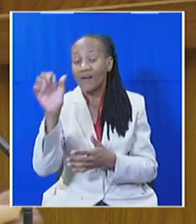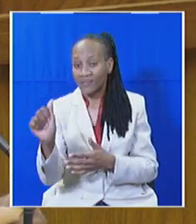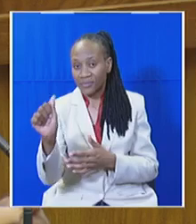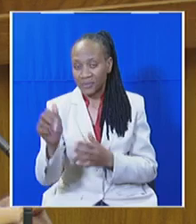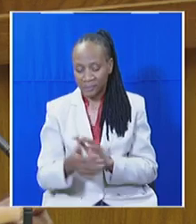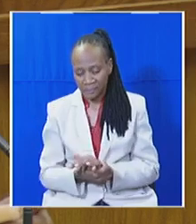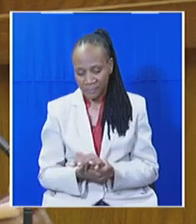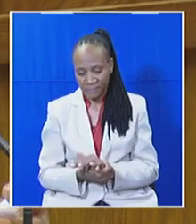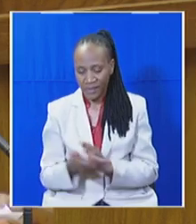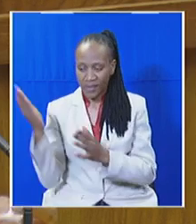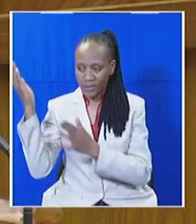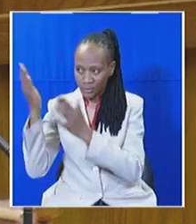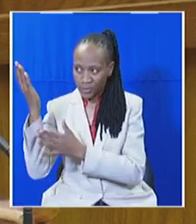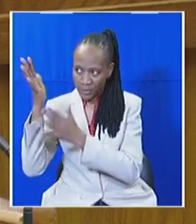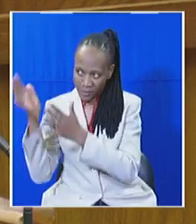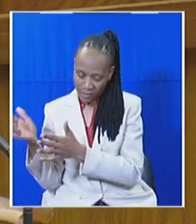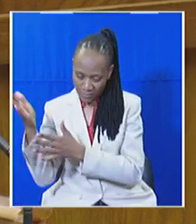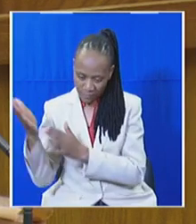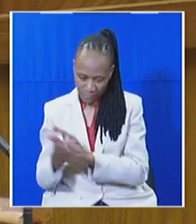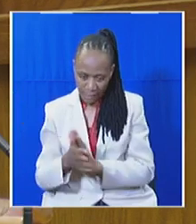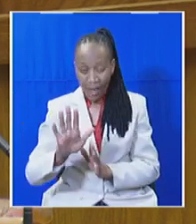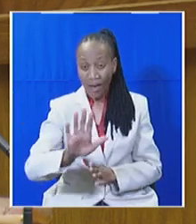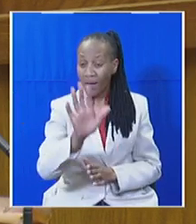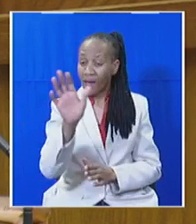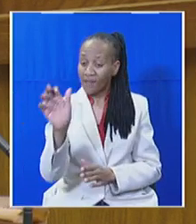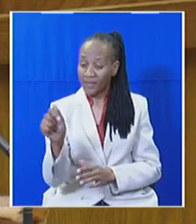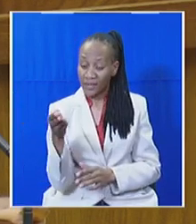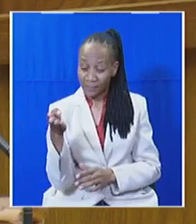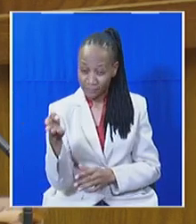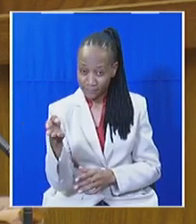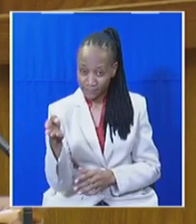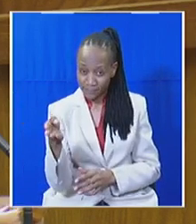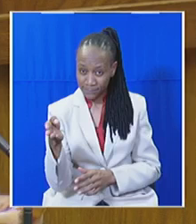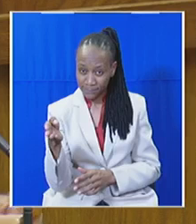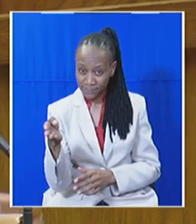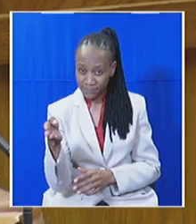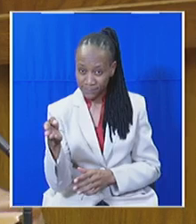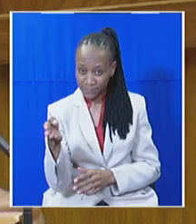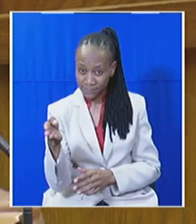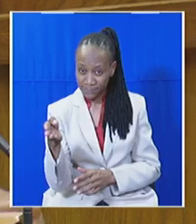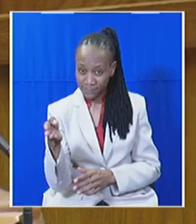Honorable Speaker, the African continent is the next growth.